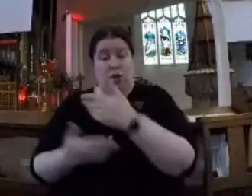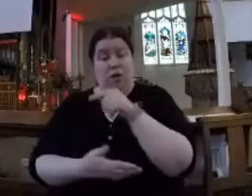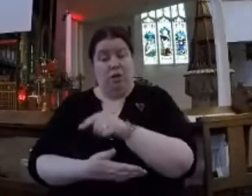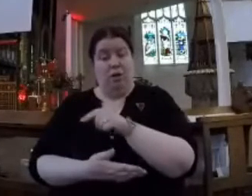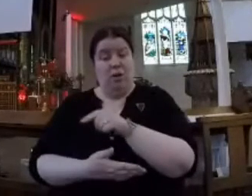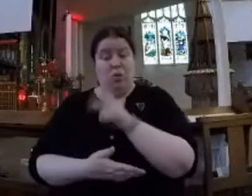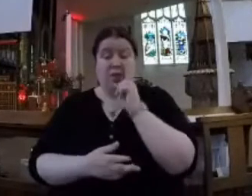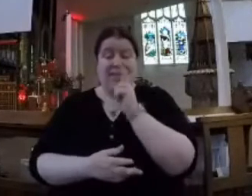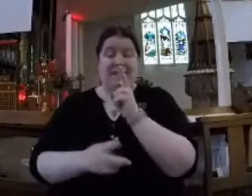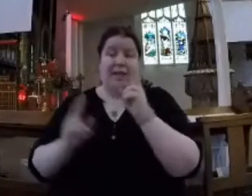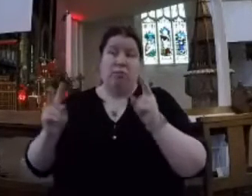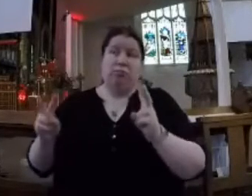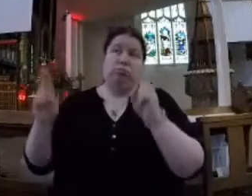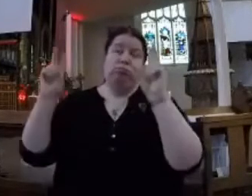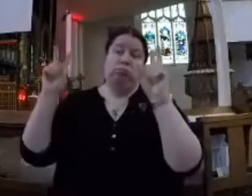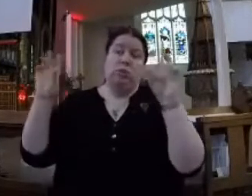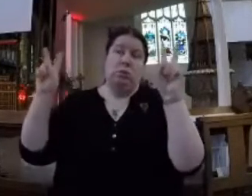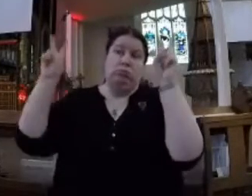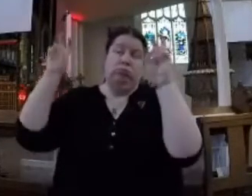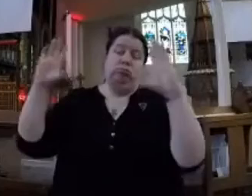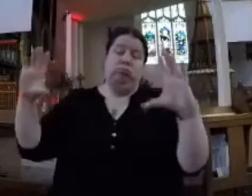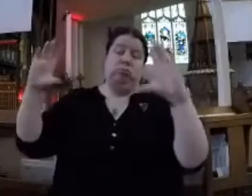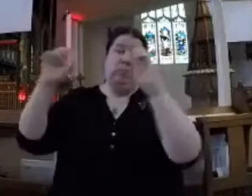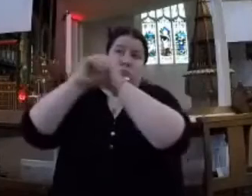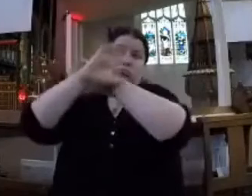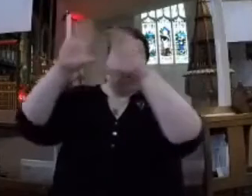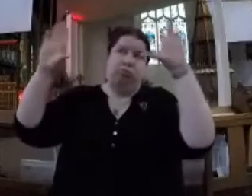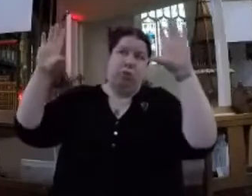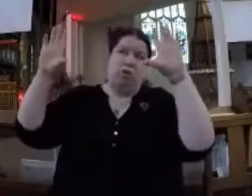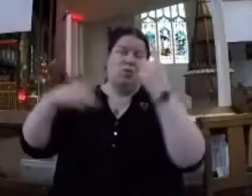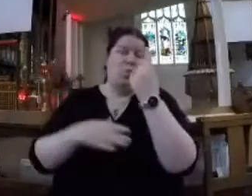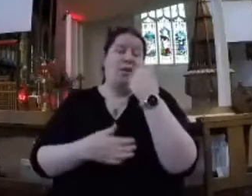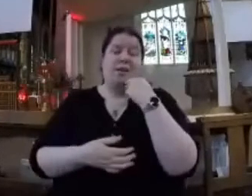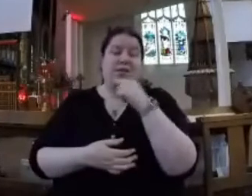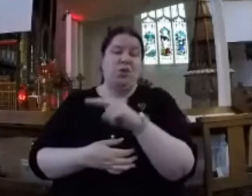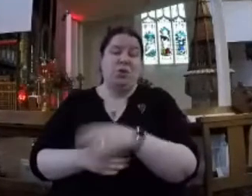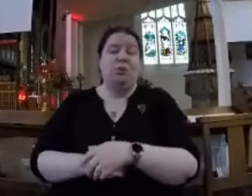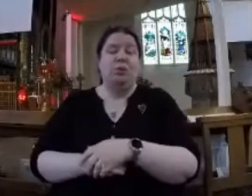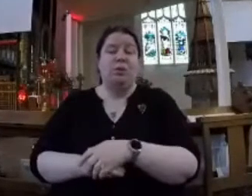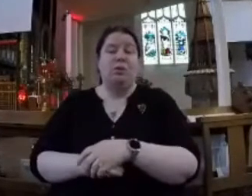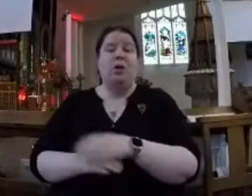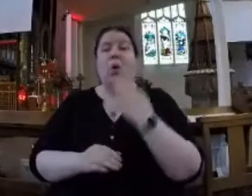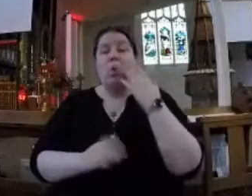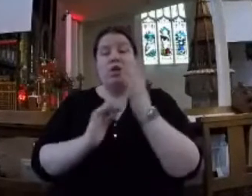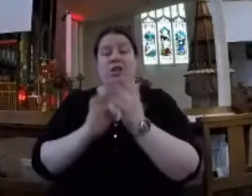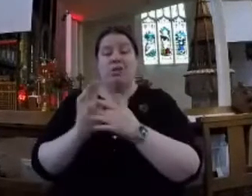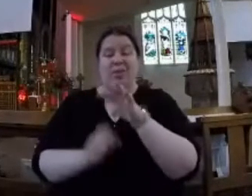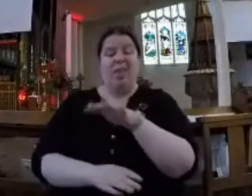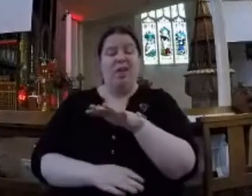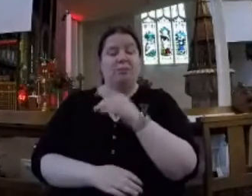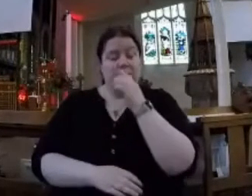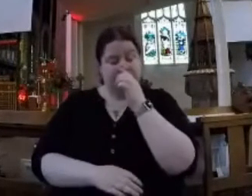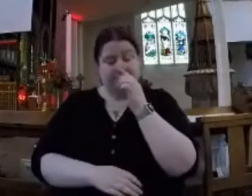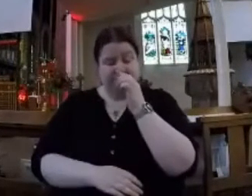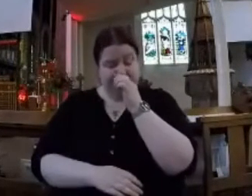seeing a snapshot. We're seeing a snapshot of Mary's life one afternoon when Jesus was present with her.